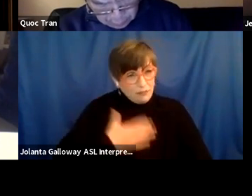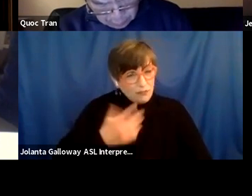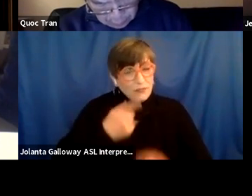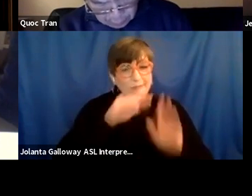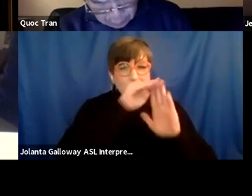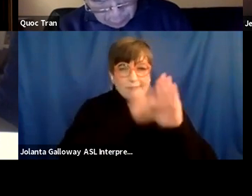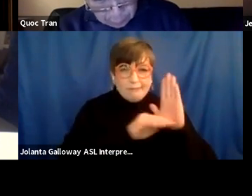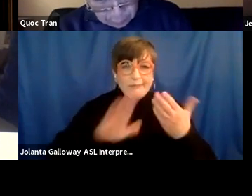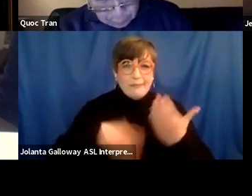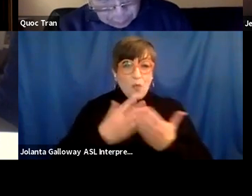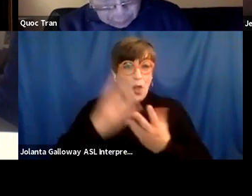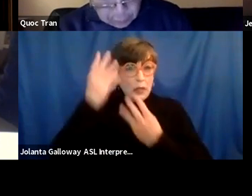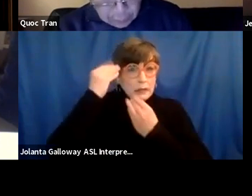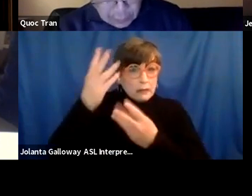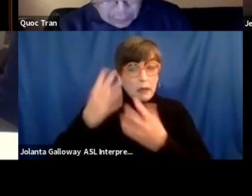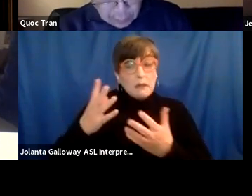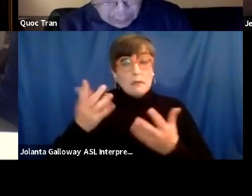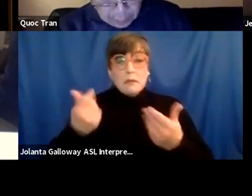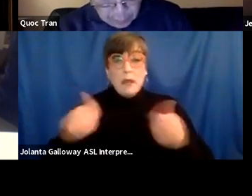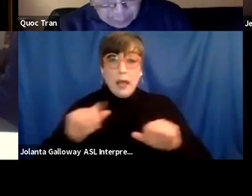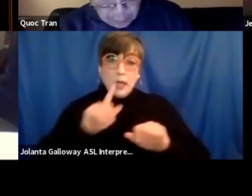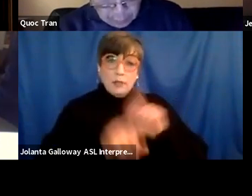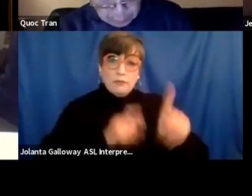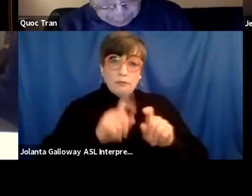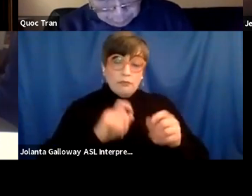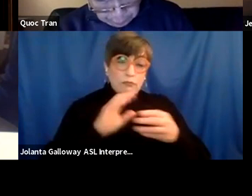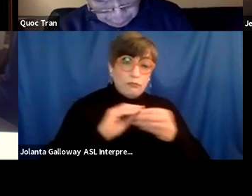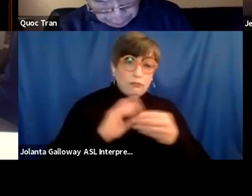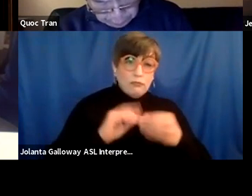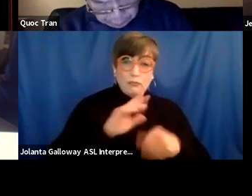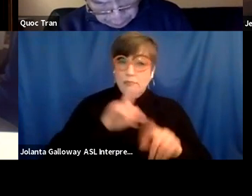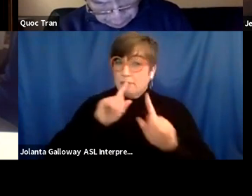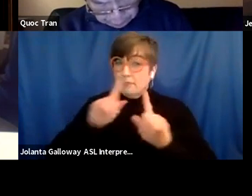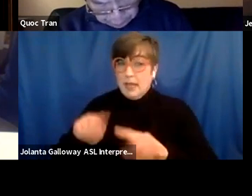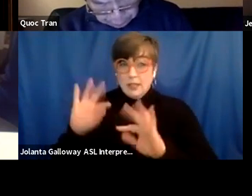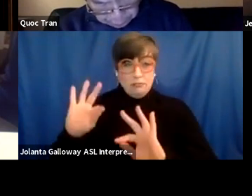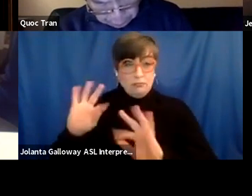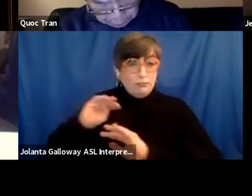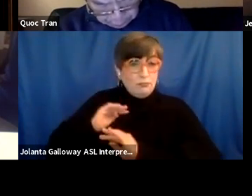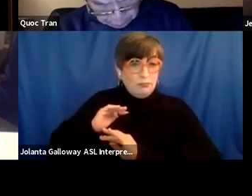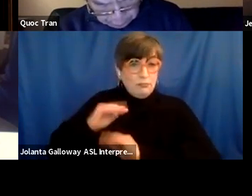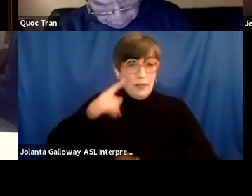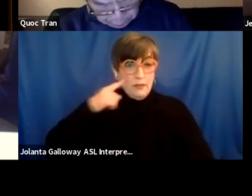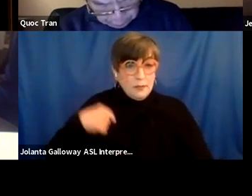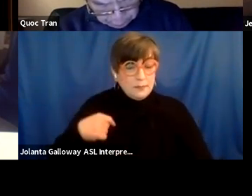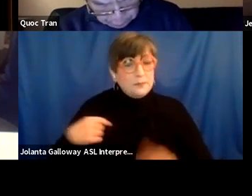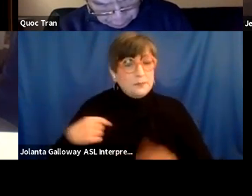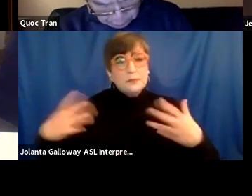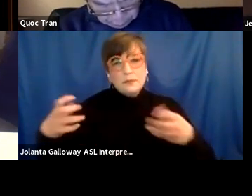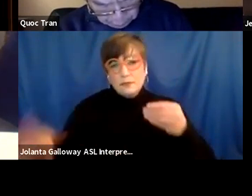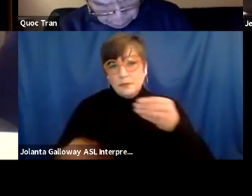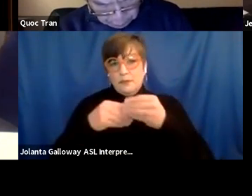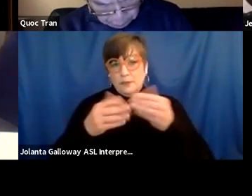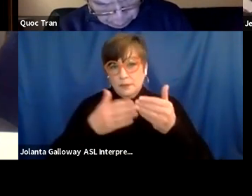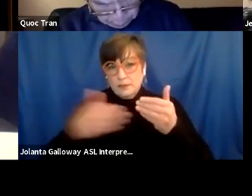to ask specific questions about what's happening, and your answers were satisfying to me. I would just, as we move forward in this, I